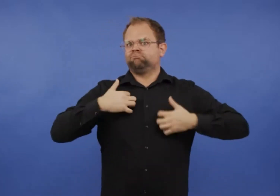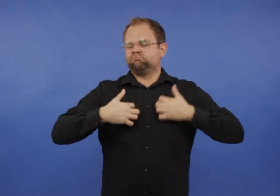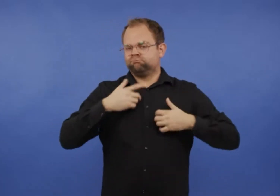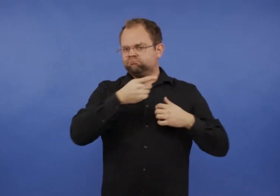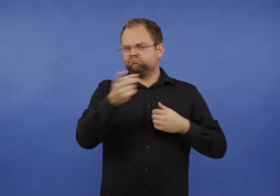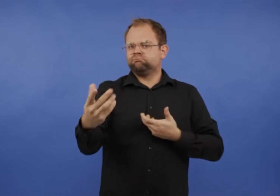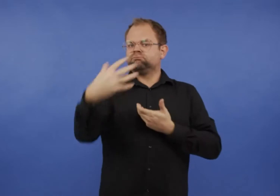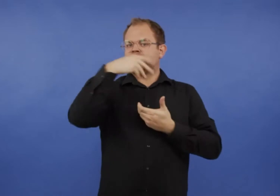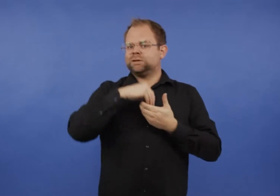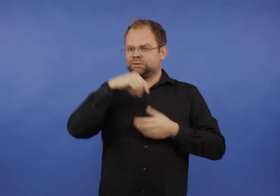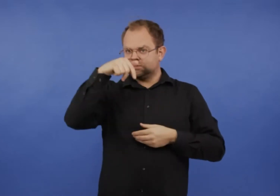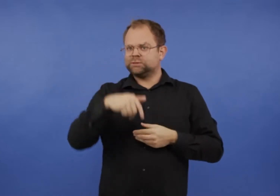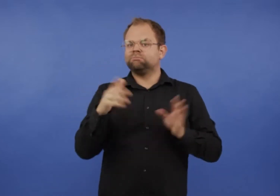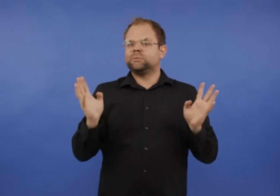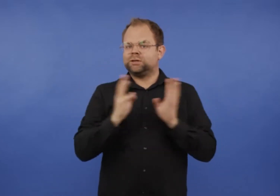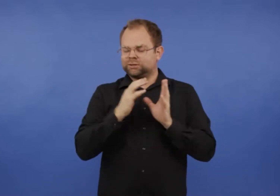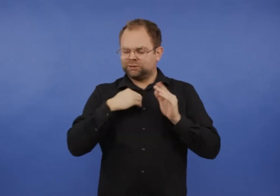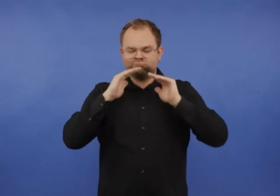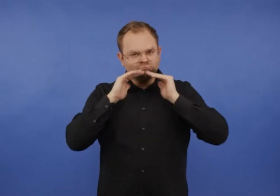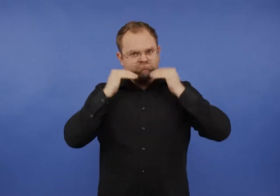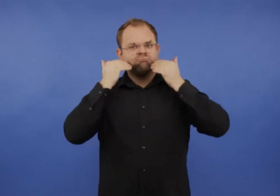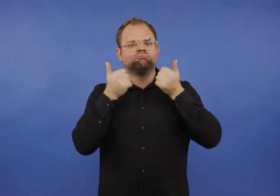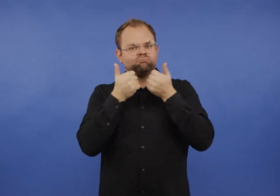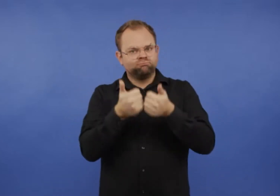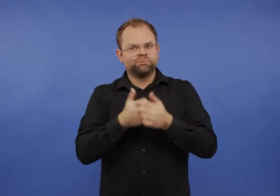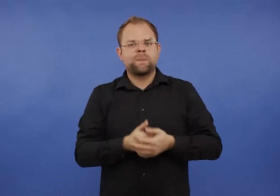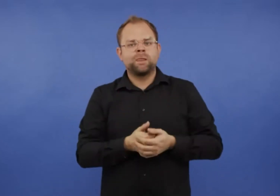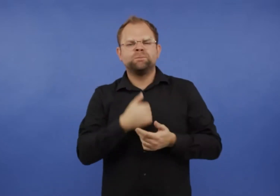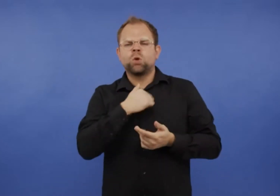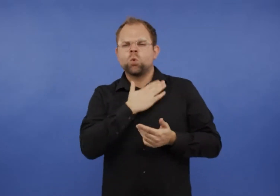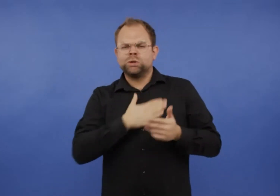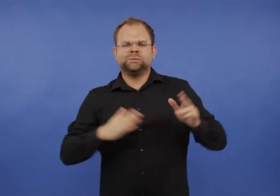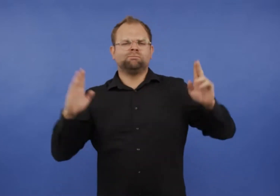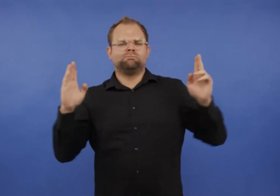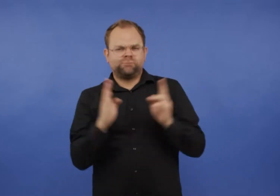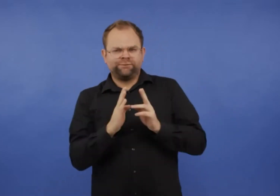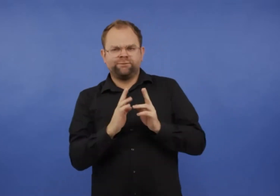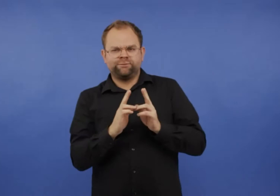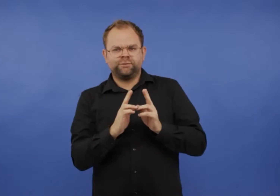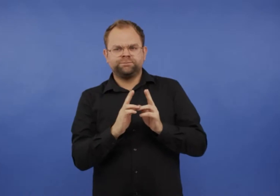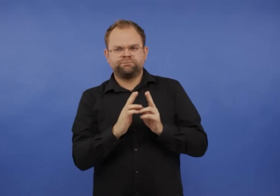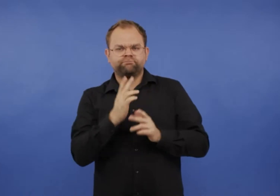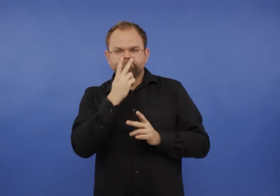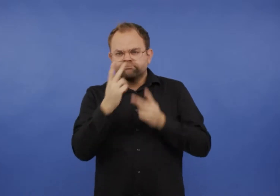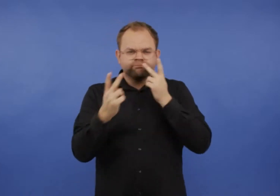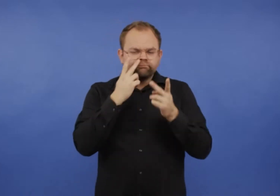contributions, we just realized that we got the first of a series of